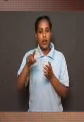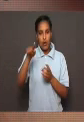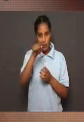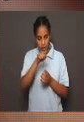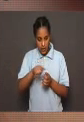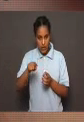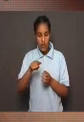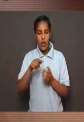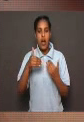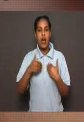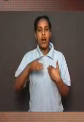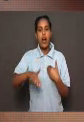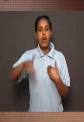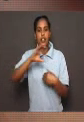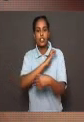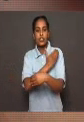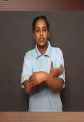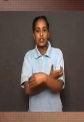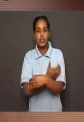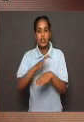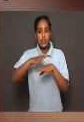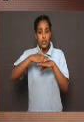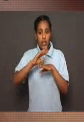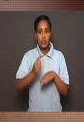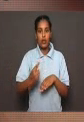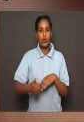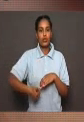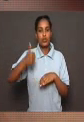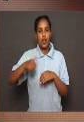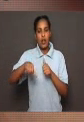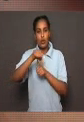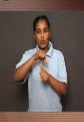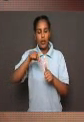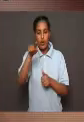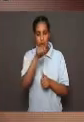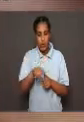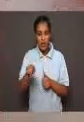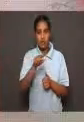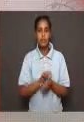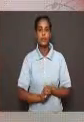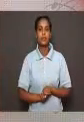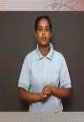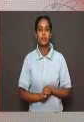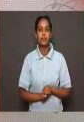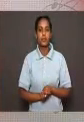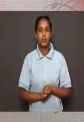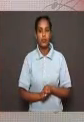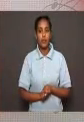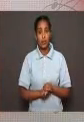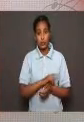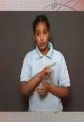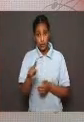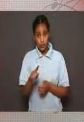orbital has a higher energy than the original atomic orbitals. Were those